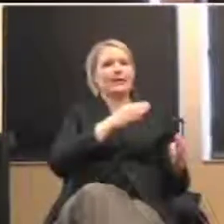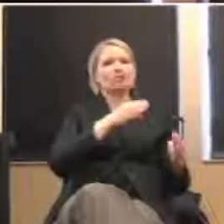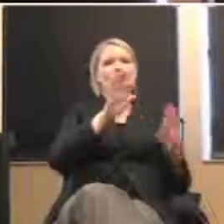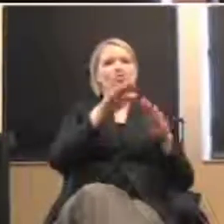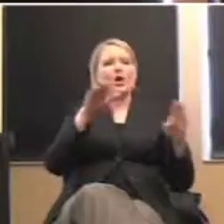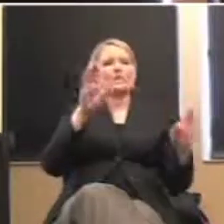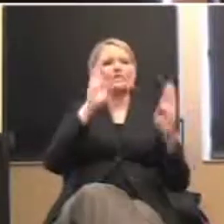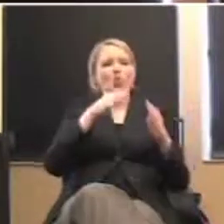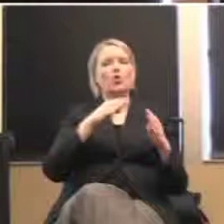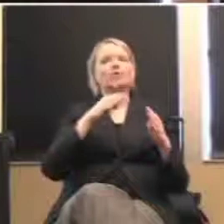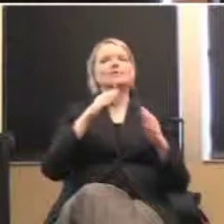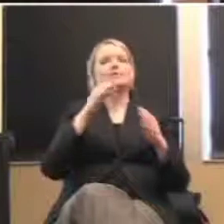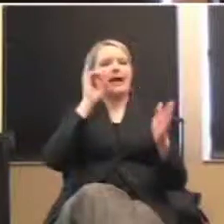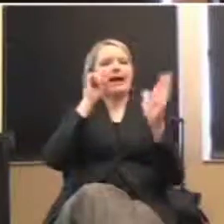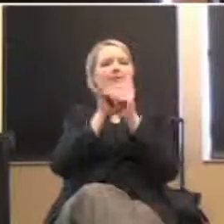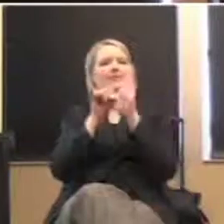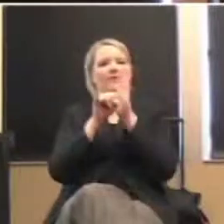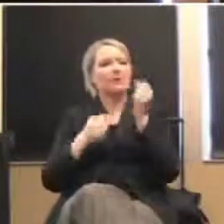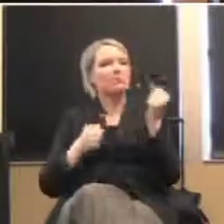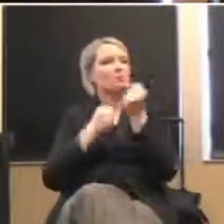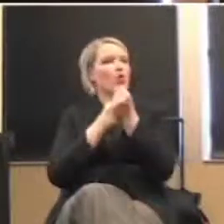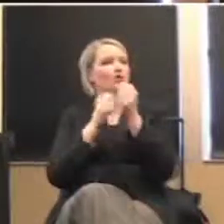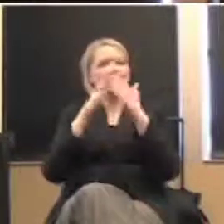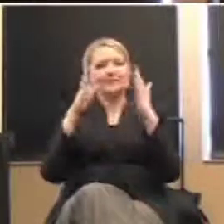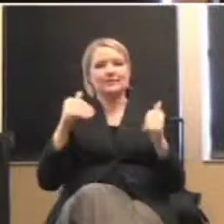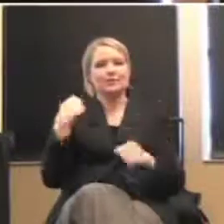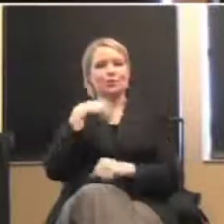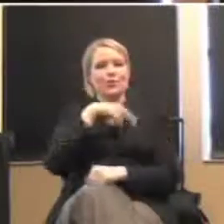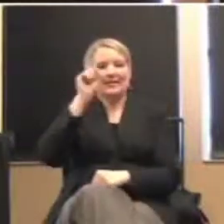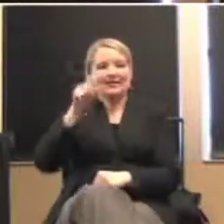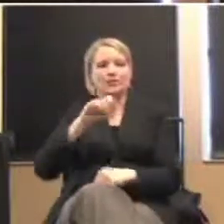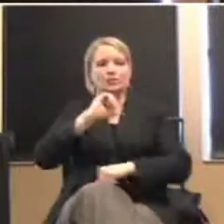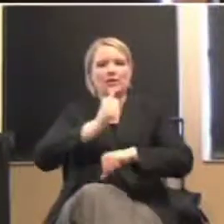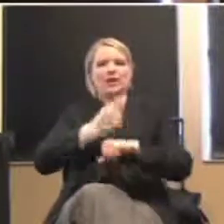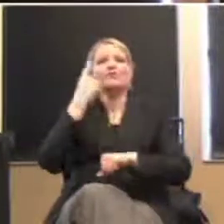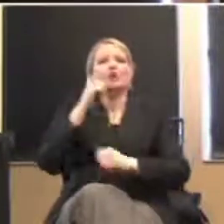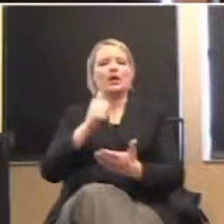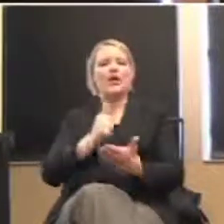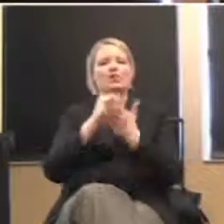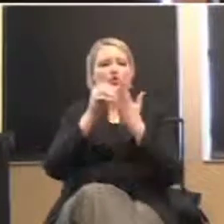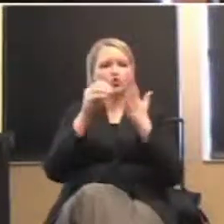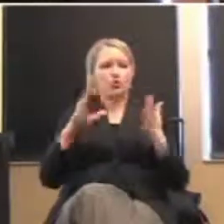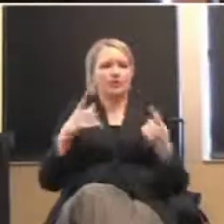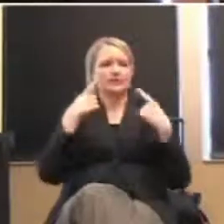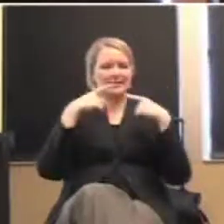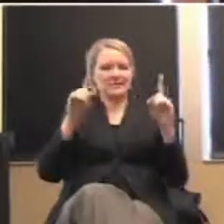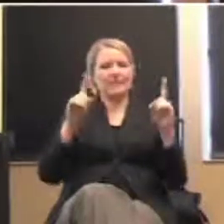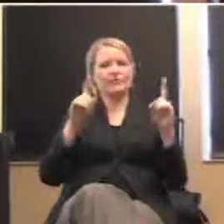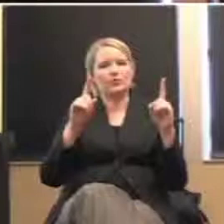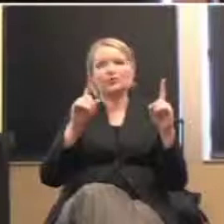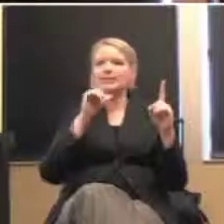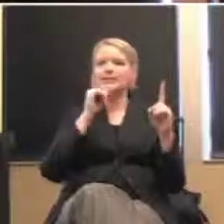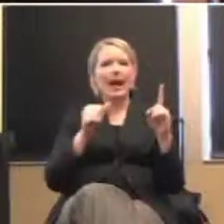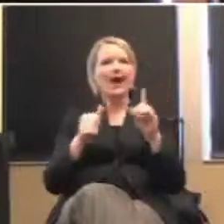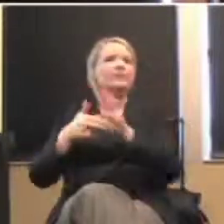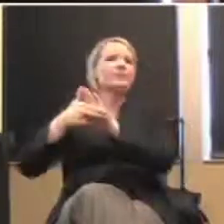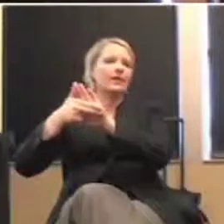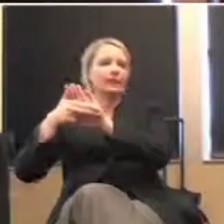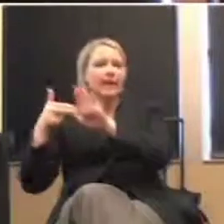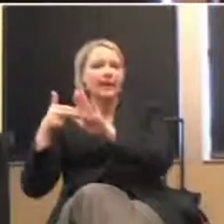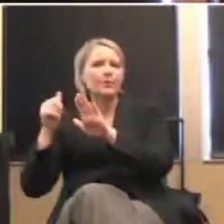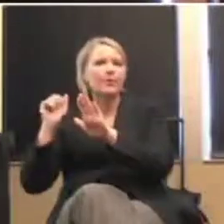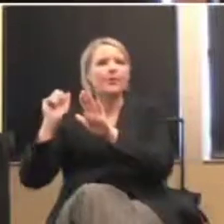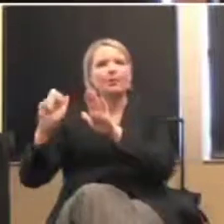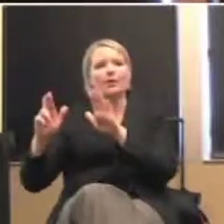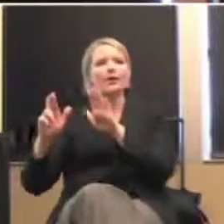and identifying the supports and systems that we need to put in place to help a student be successful, as opposed to the label or